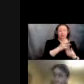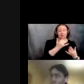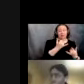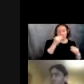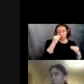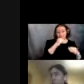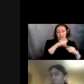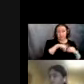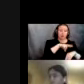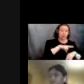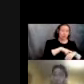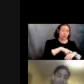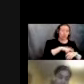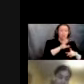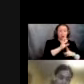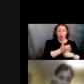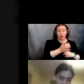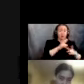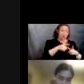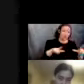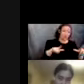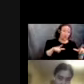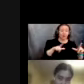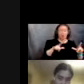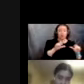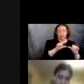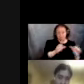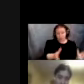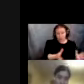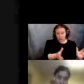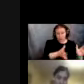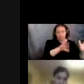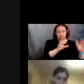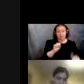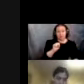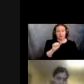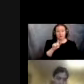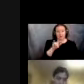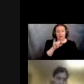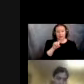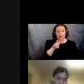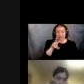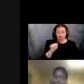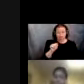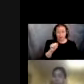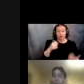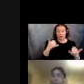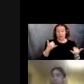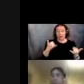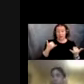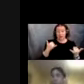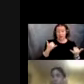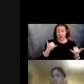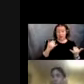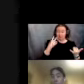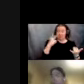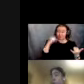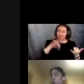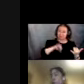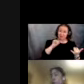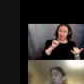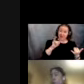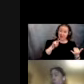Native culture, Native language, and keeping that alive. And the Sakaizawas are now, you know, proud of their Ainu heritage and have gone